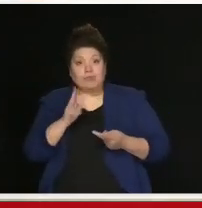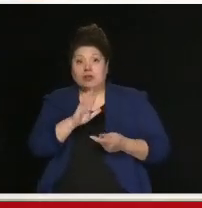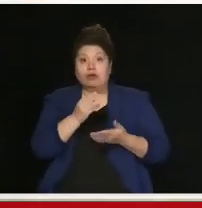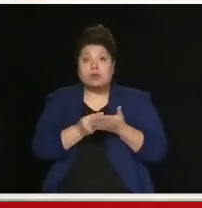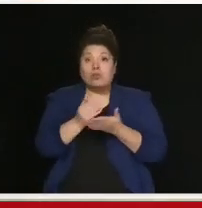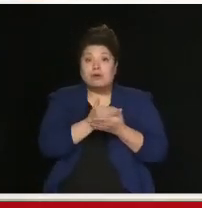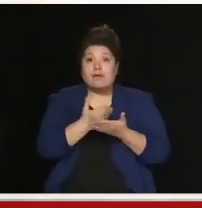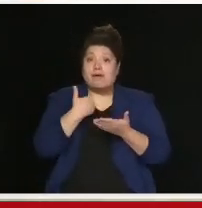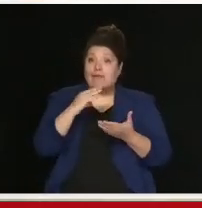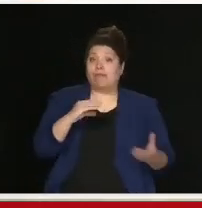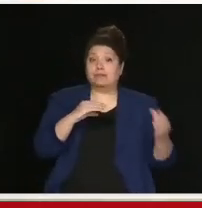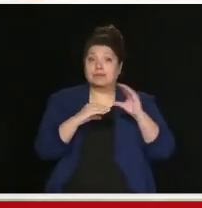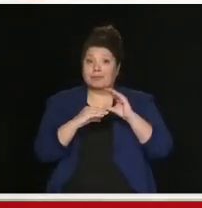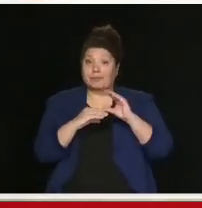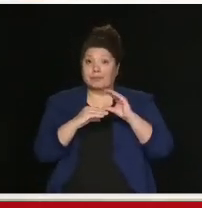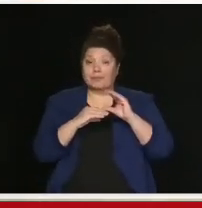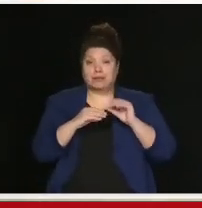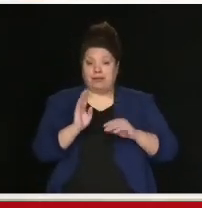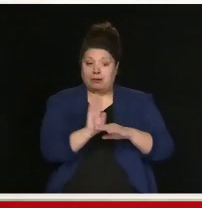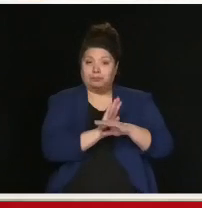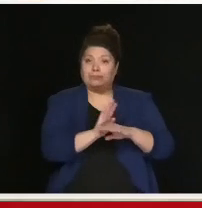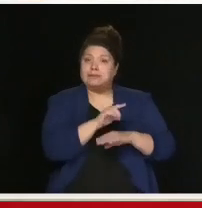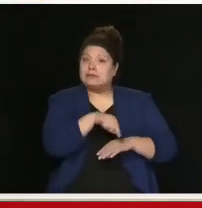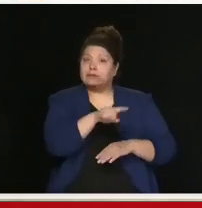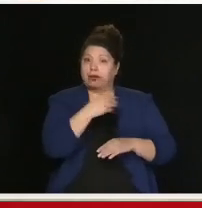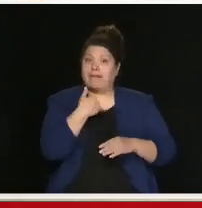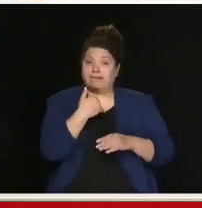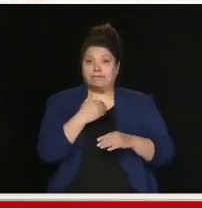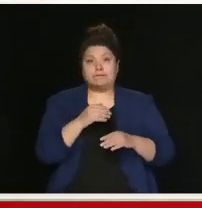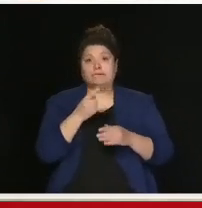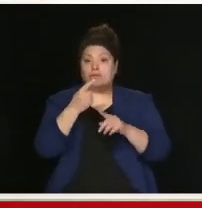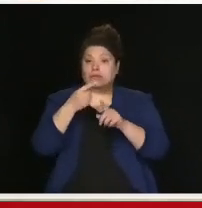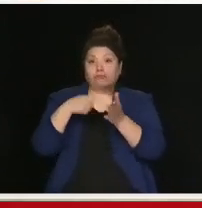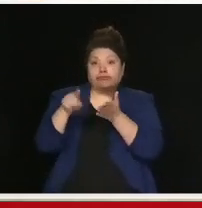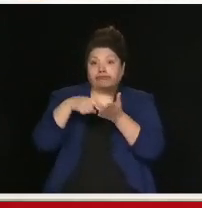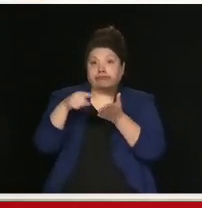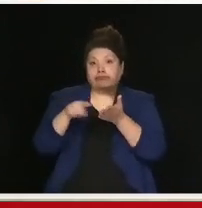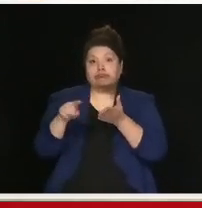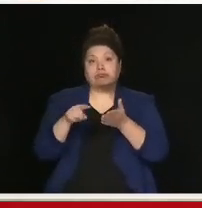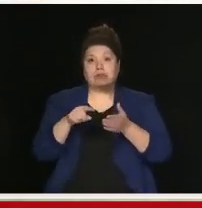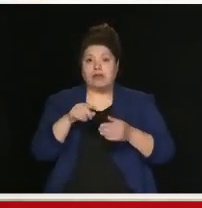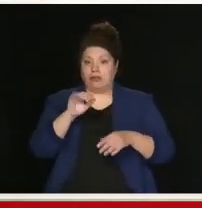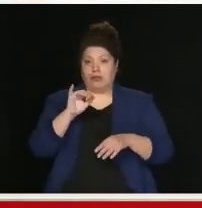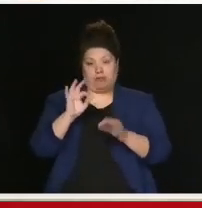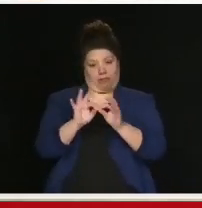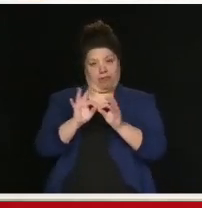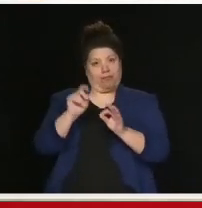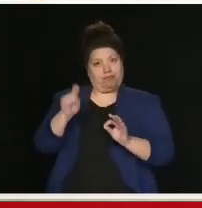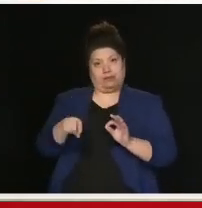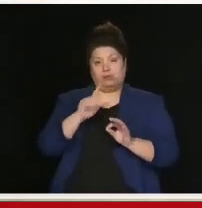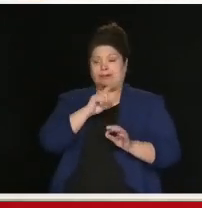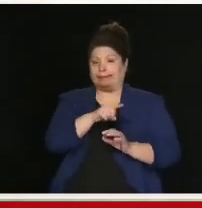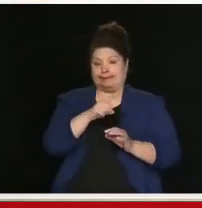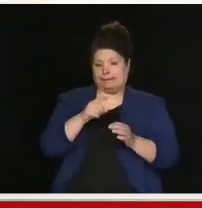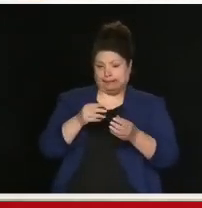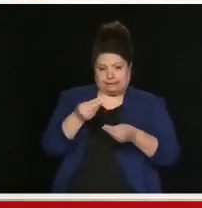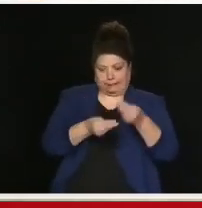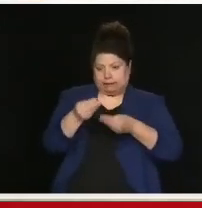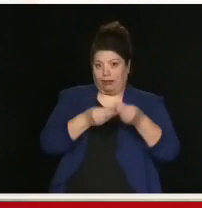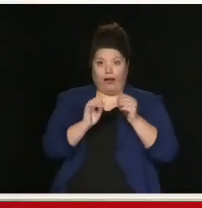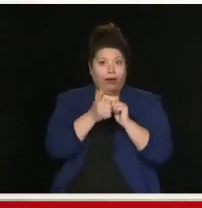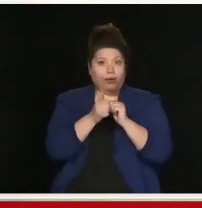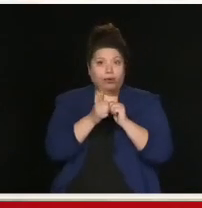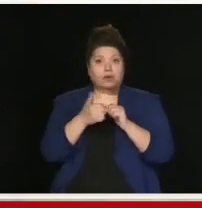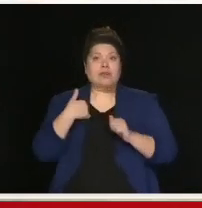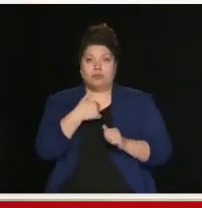fixed costs of those businesses is a real challenge. That's why we will cover the rent, up to